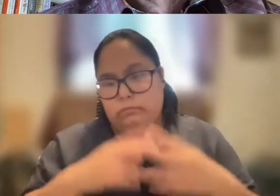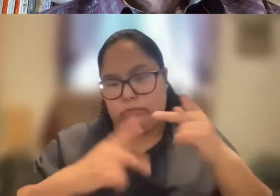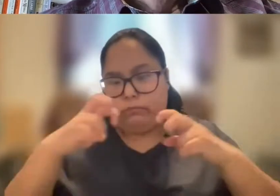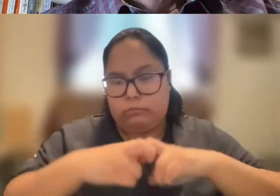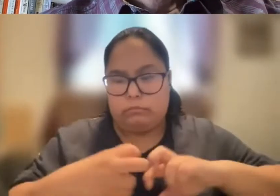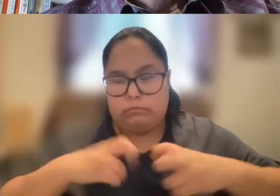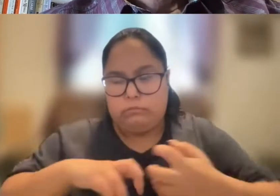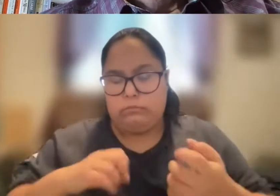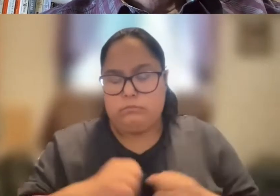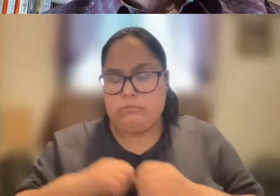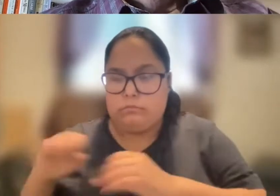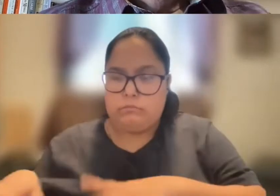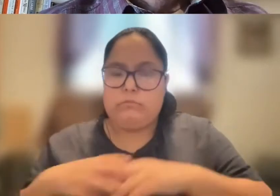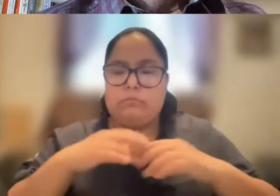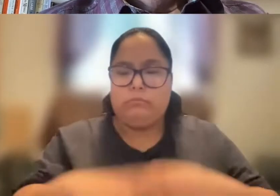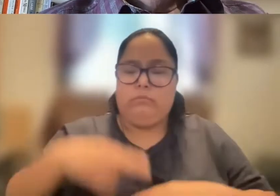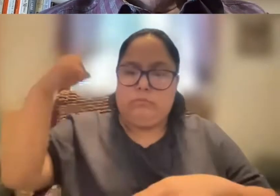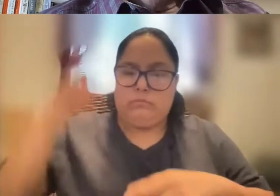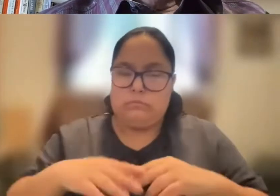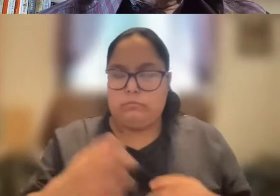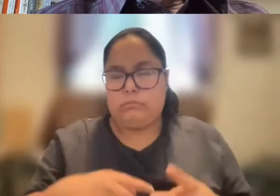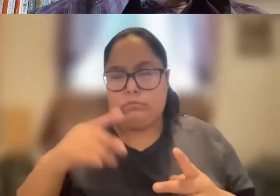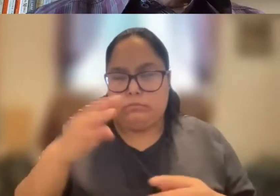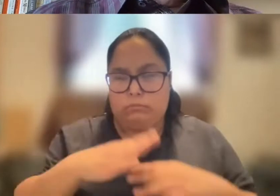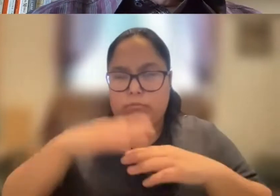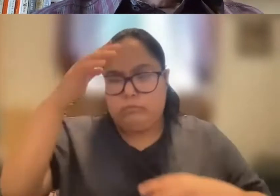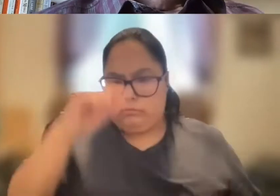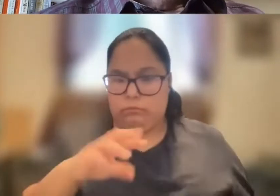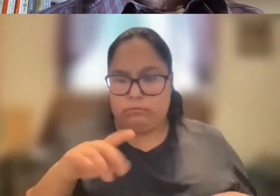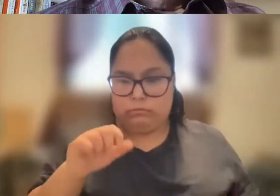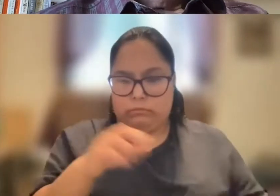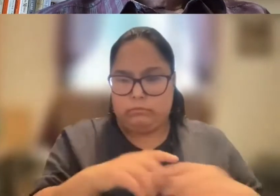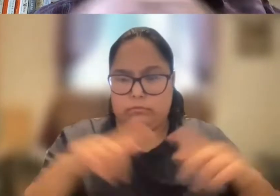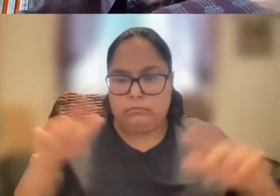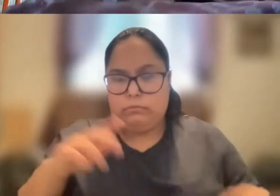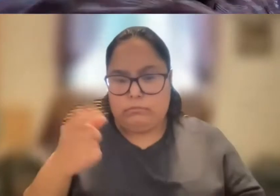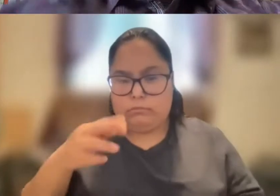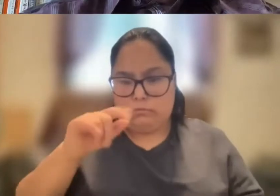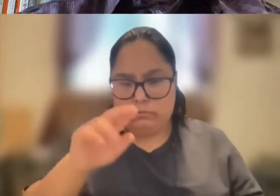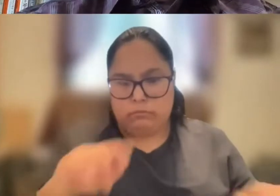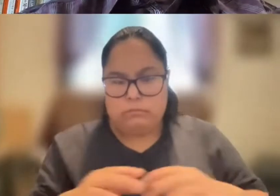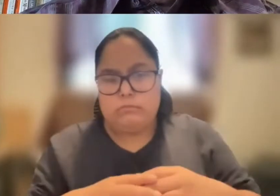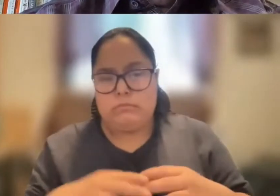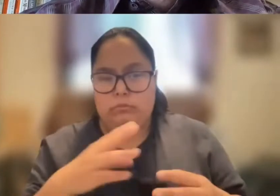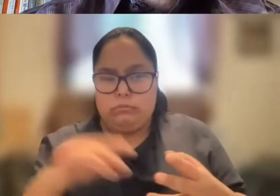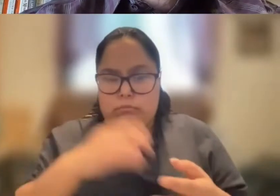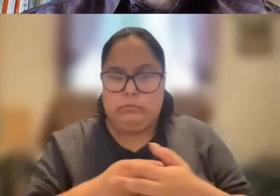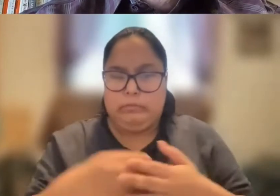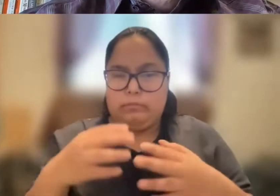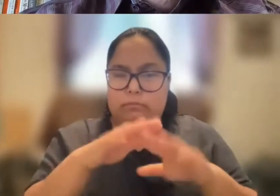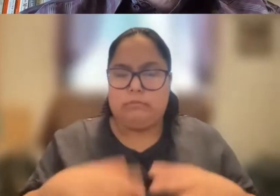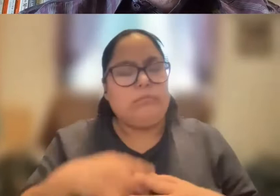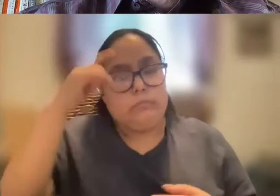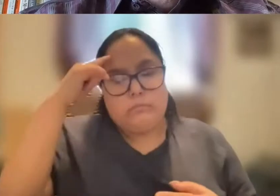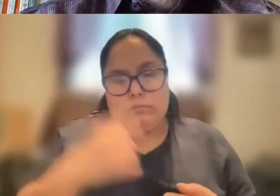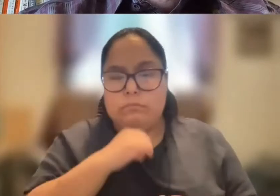Everybody is leaving in higher positions because they all have skeletons in their closet that they don't want revealed, or